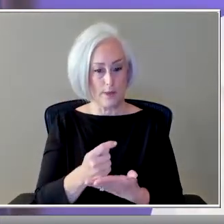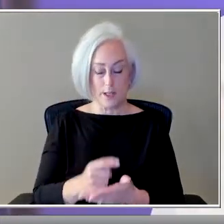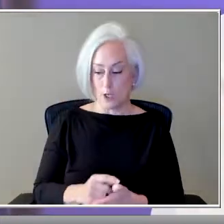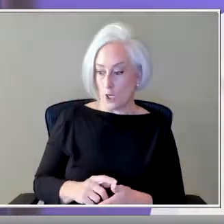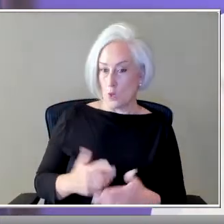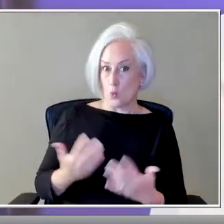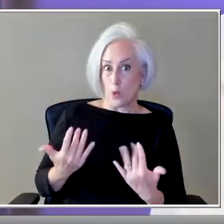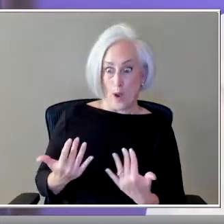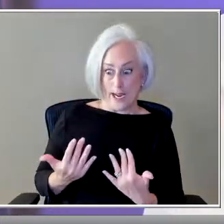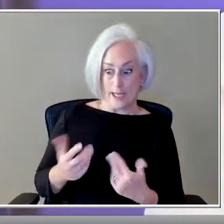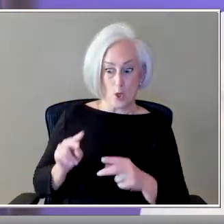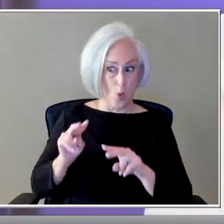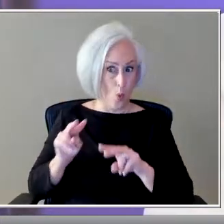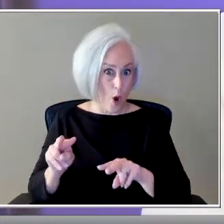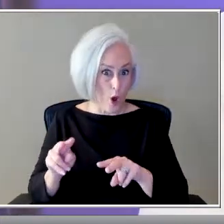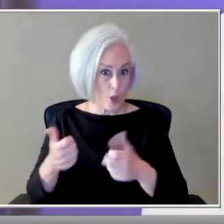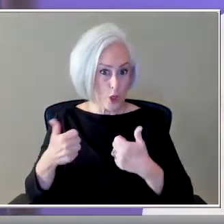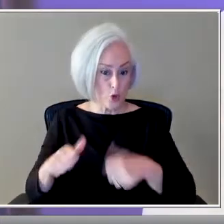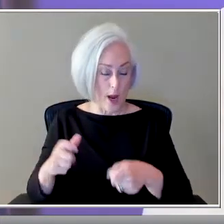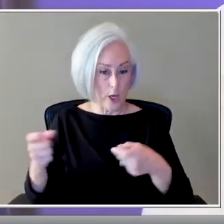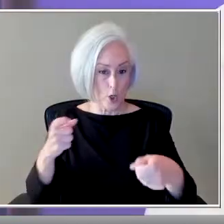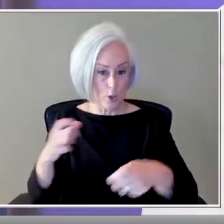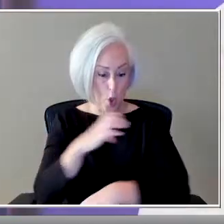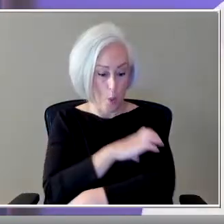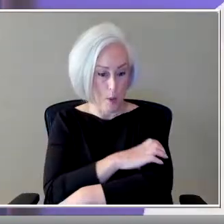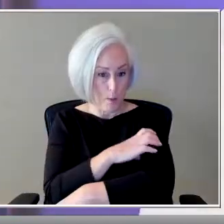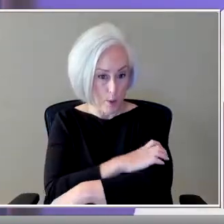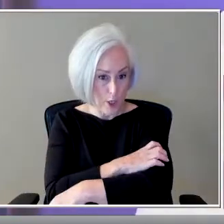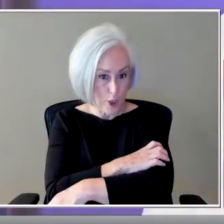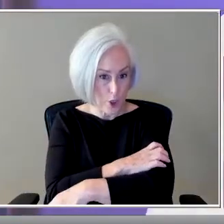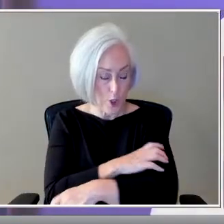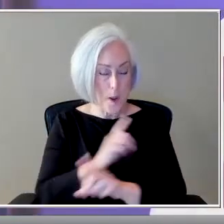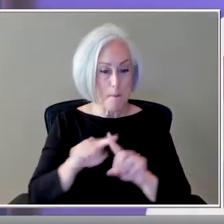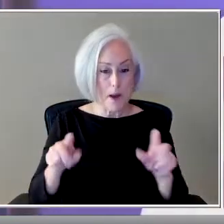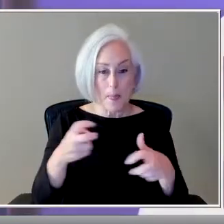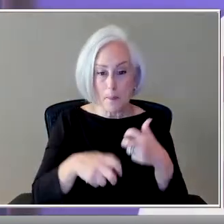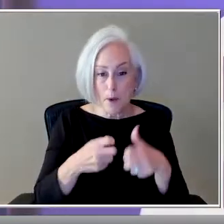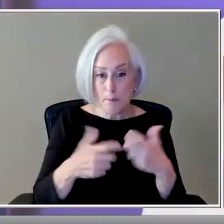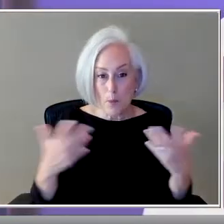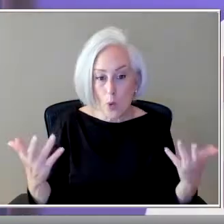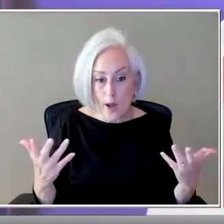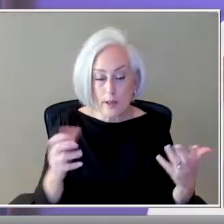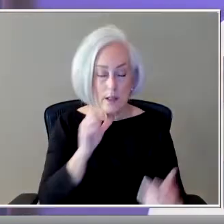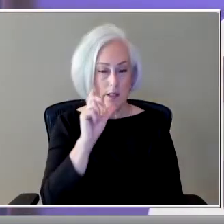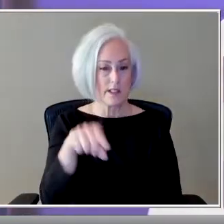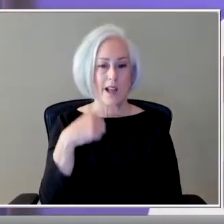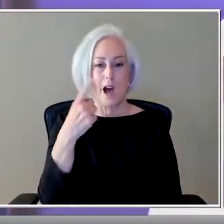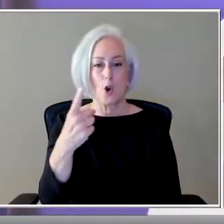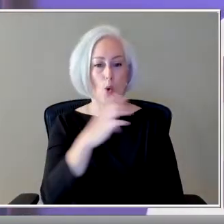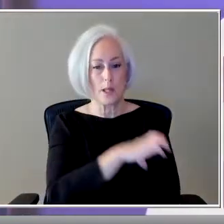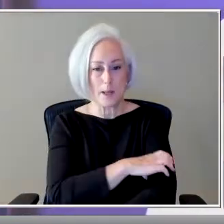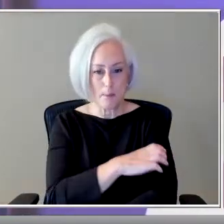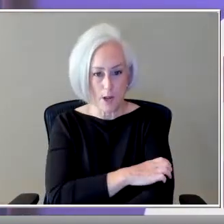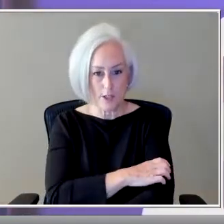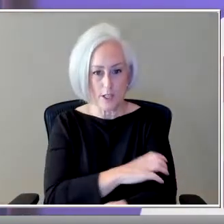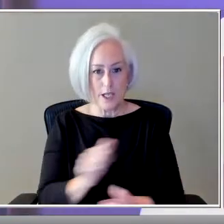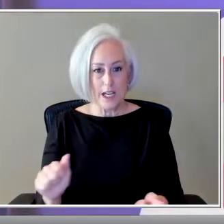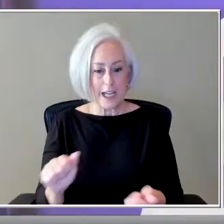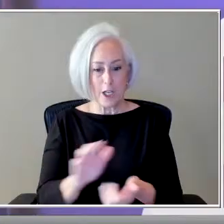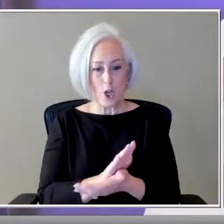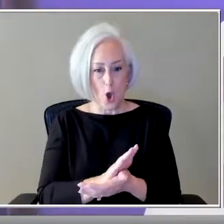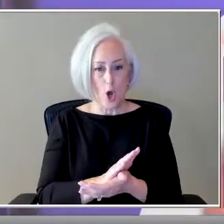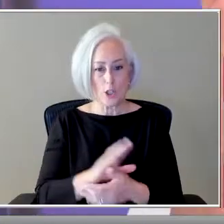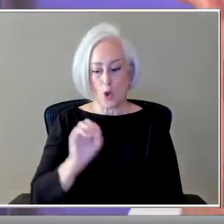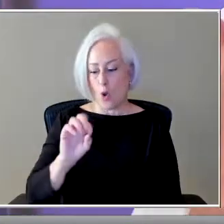blood pressures under the best control that we can. But the problem is it's not just blood pressure. It starts to cause end organ damage. The level